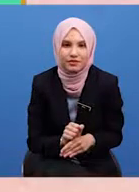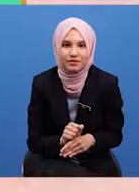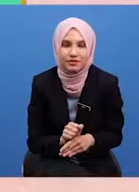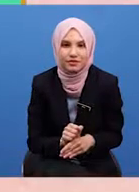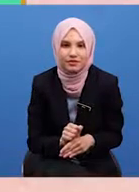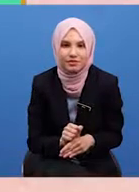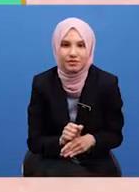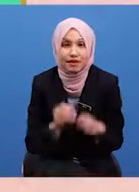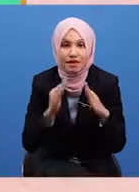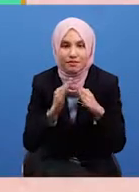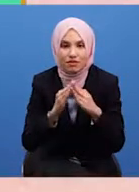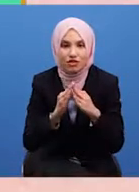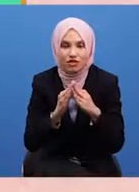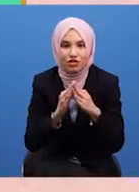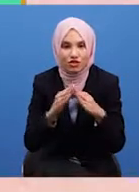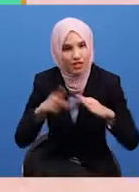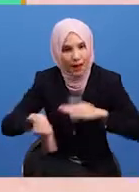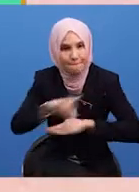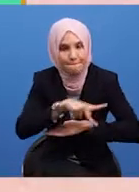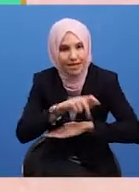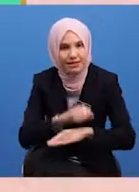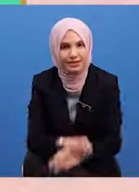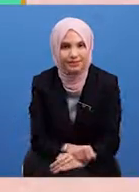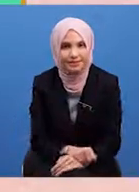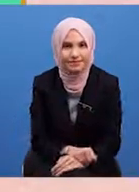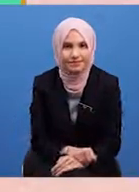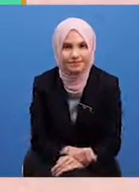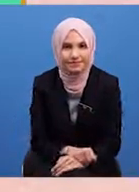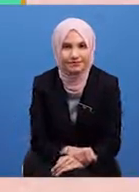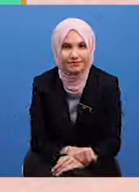Marge, and this is where the climax begins.